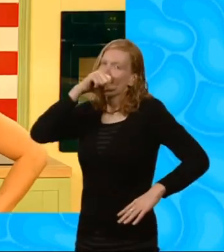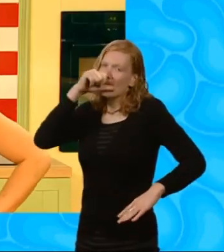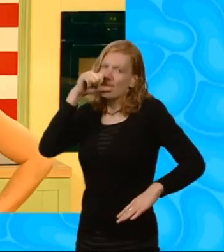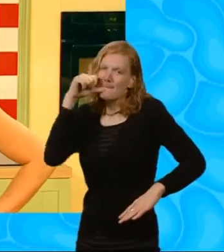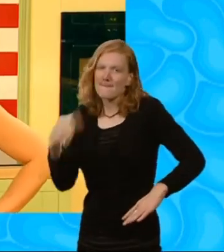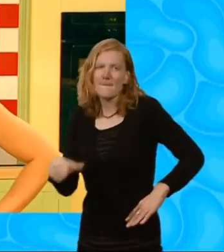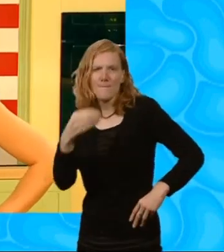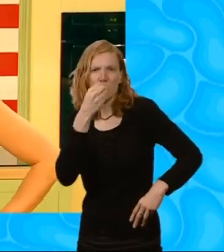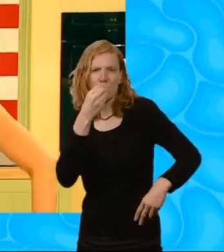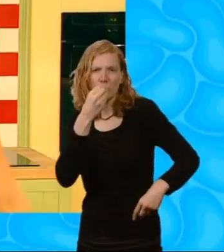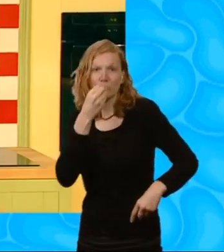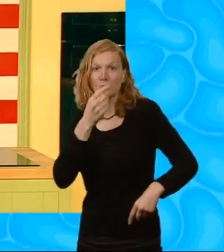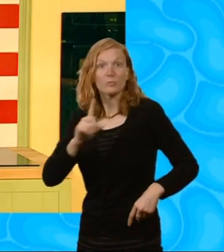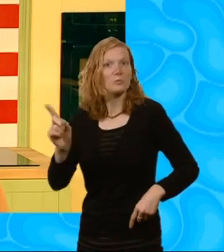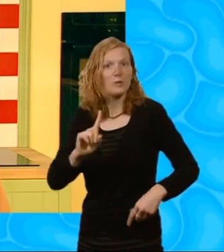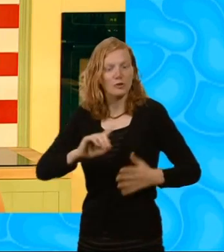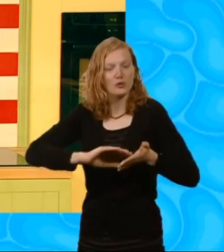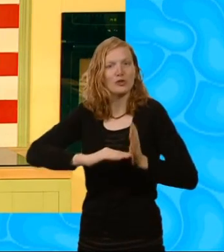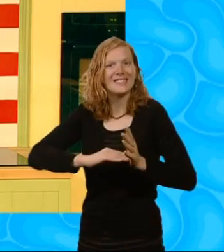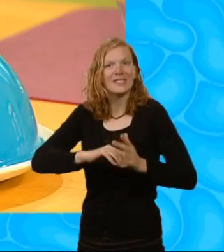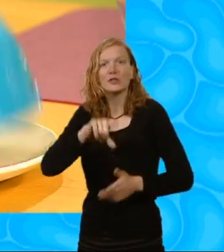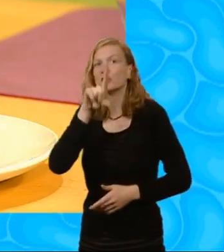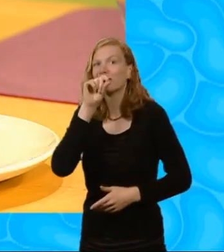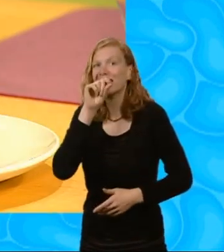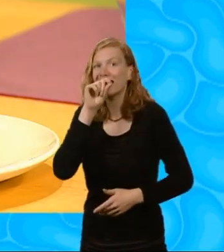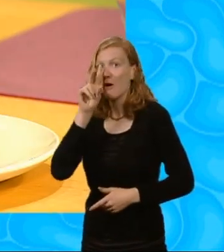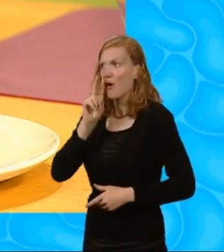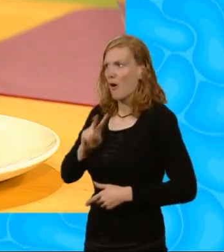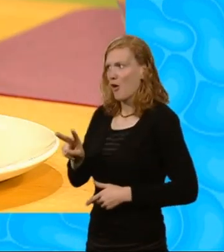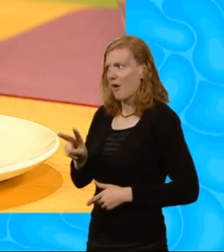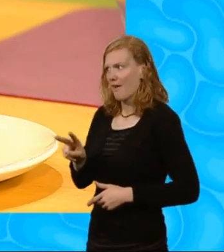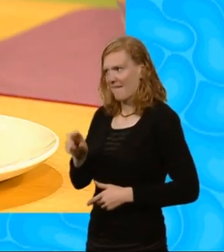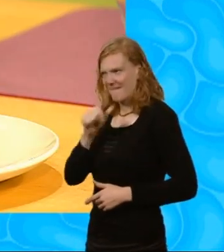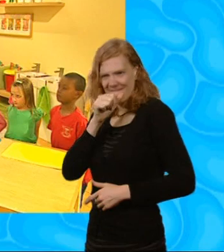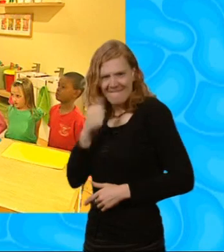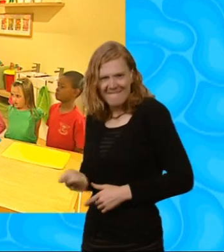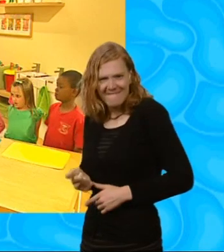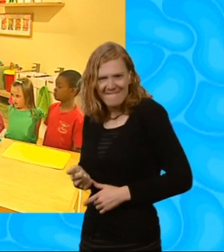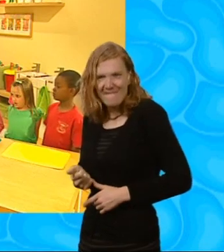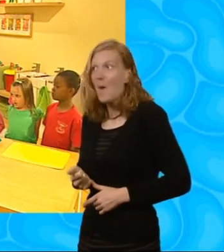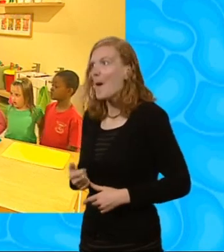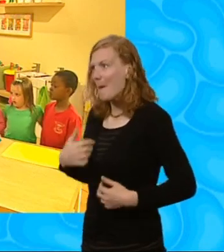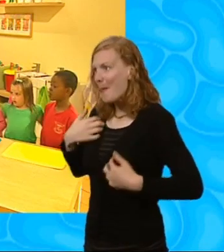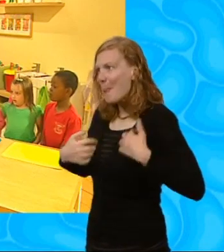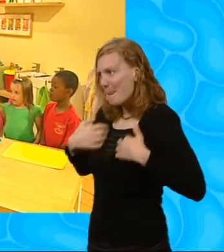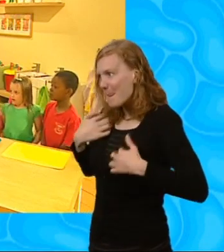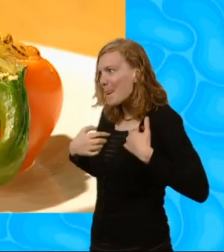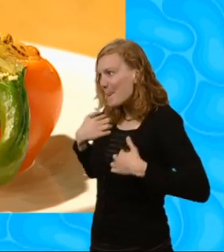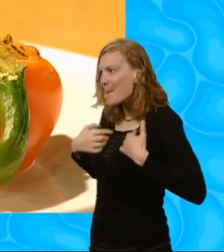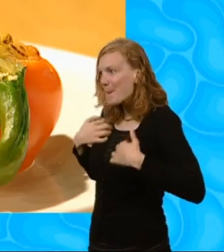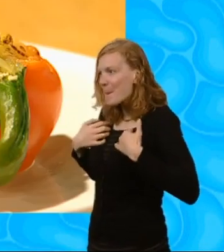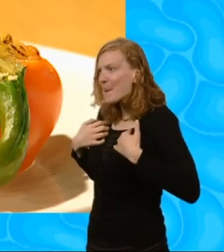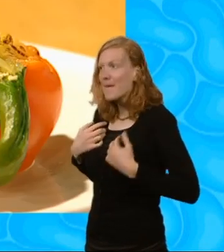Today's mouth-watering recipe is going to be cheesy chicken. Now, doesn't that look